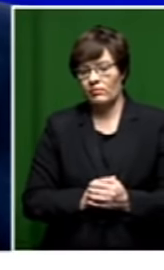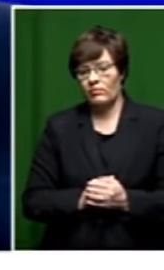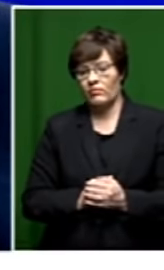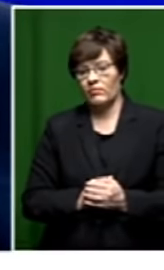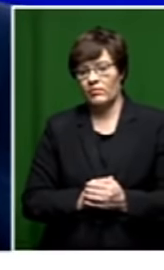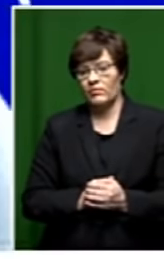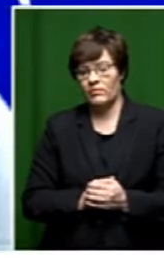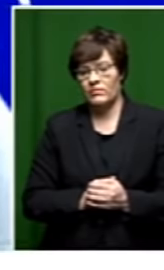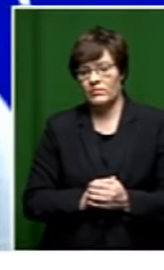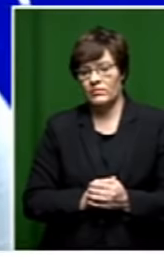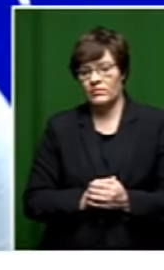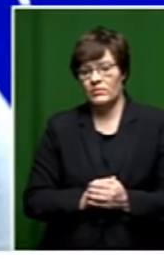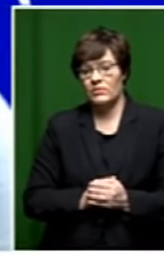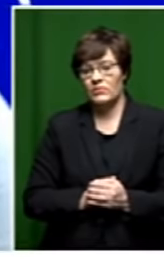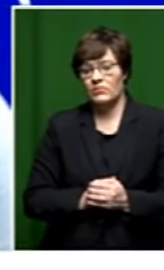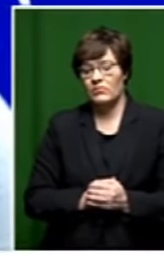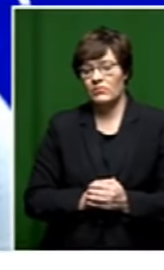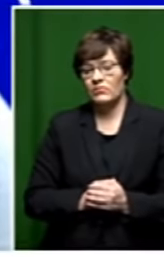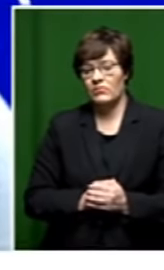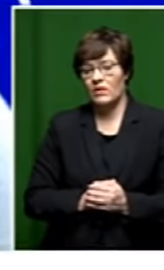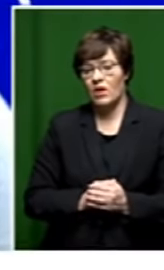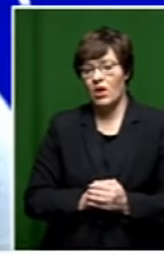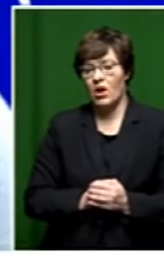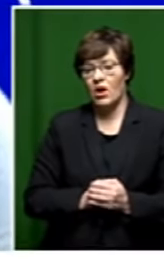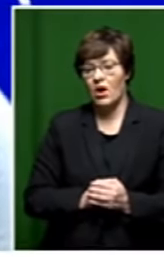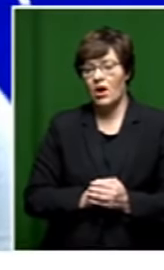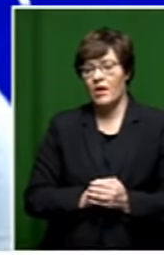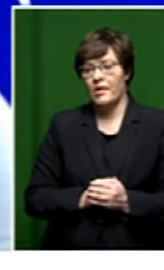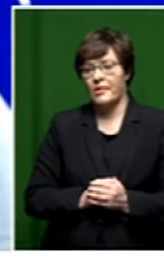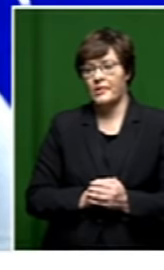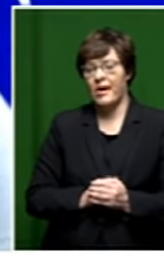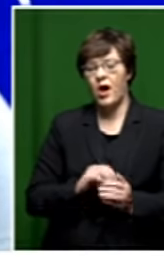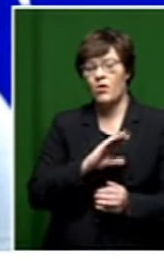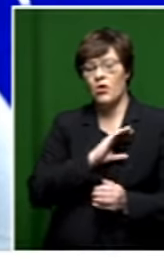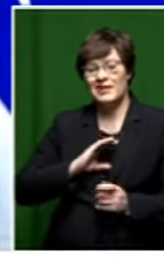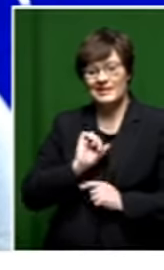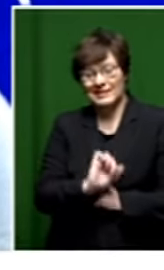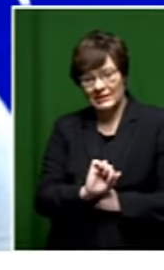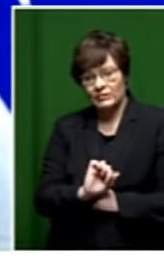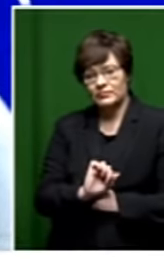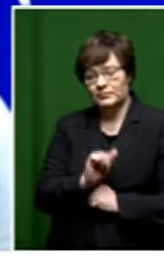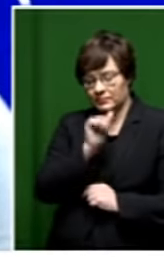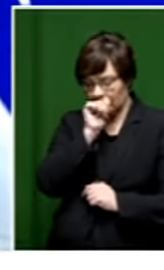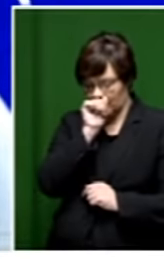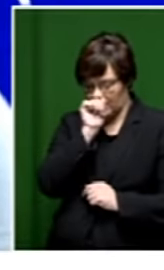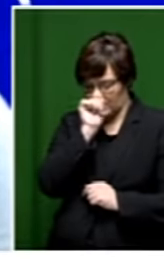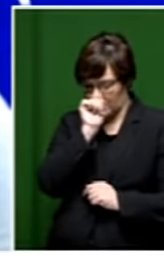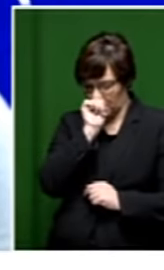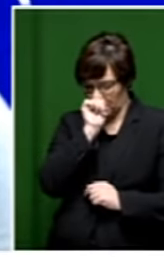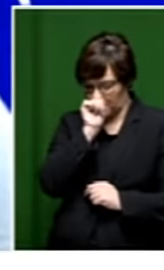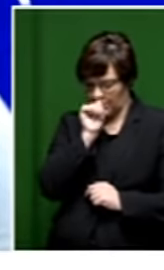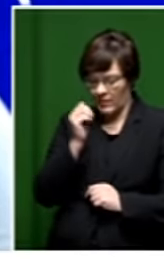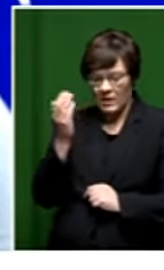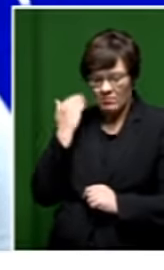So the conduct standards that we put in play, having learned in the past through